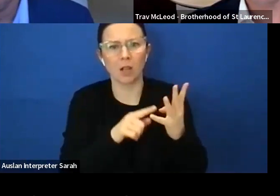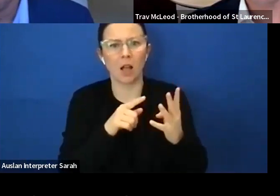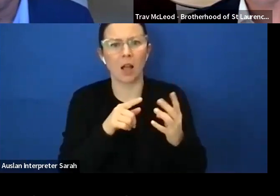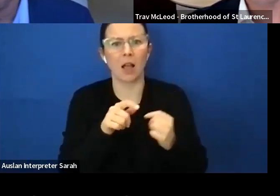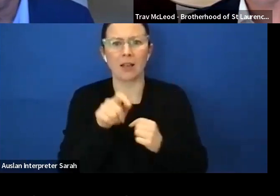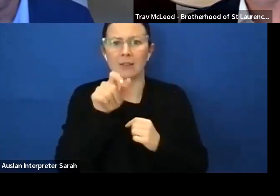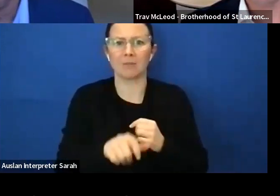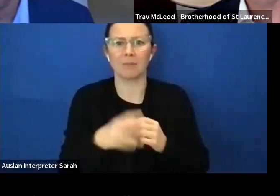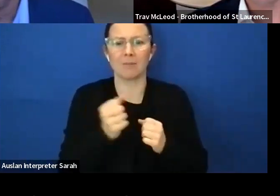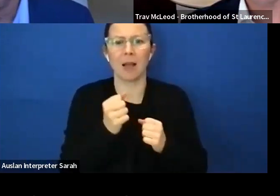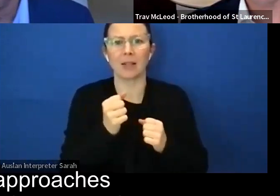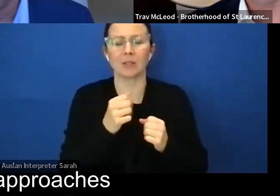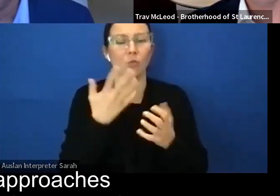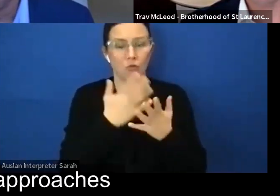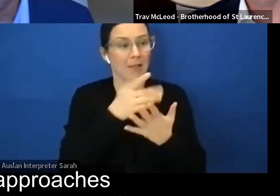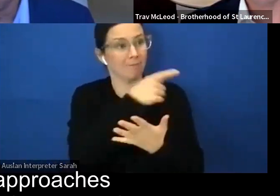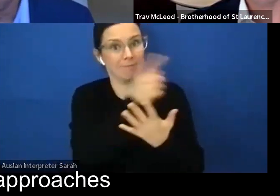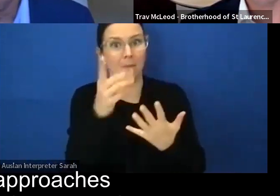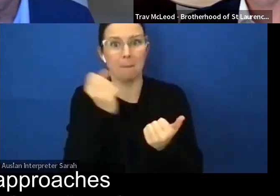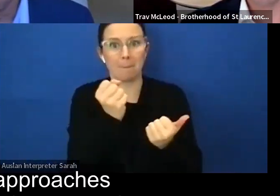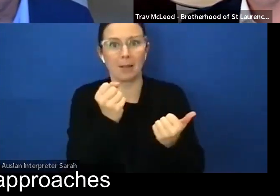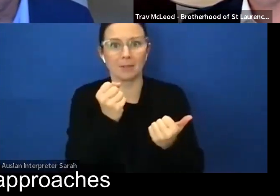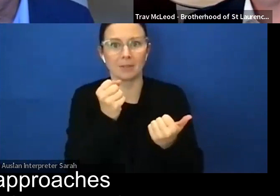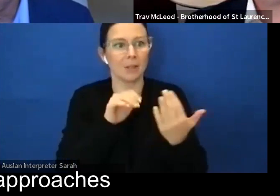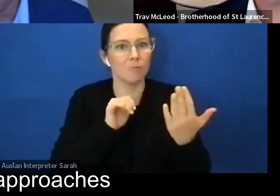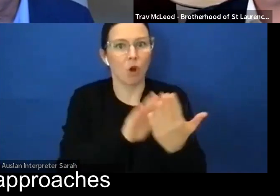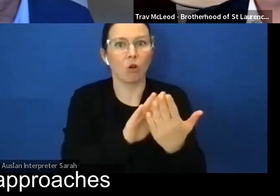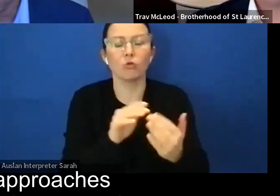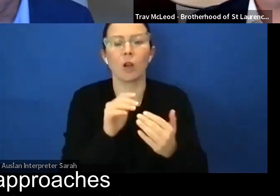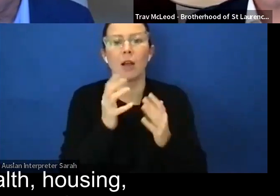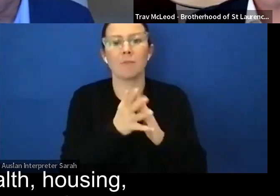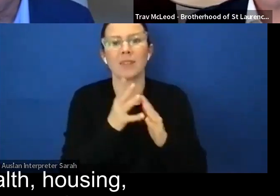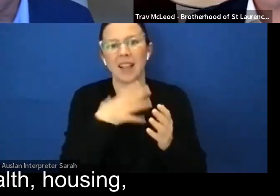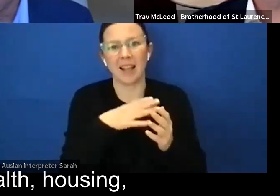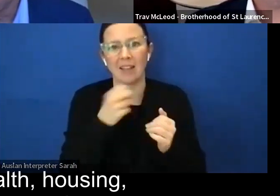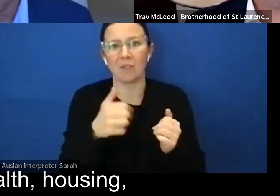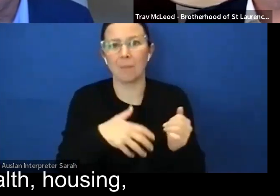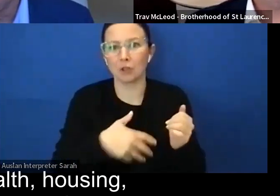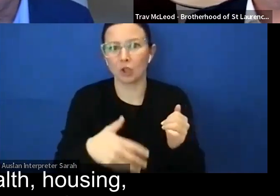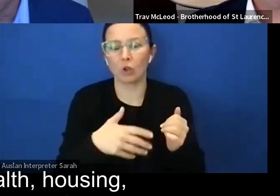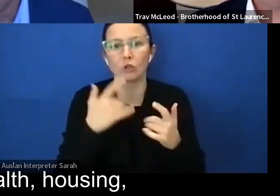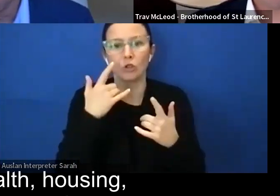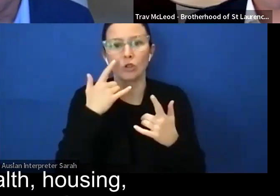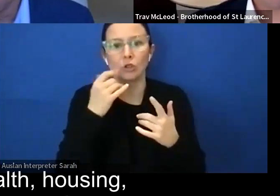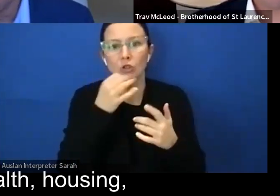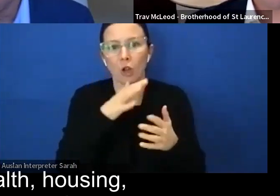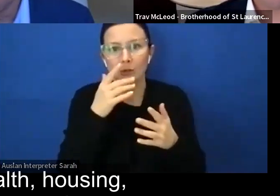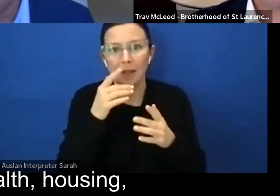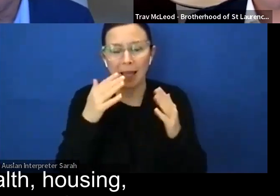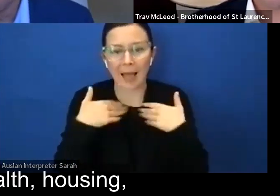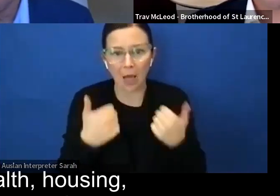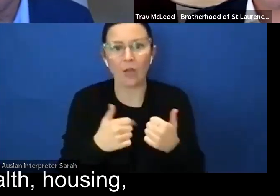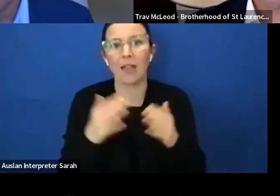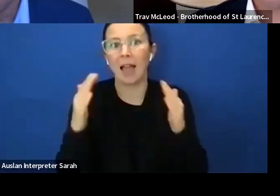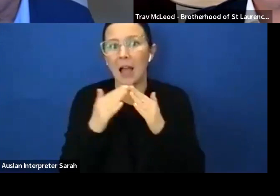It can't be a siloed approach. That those approaches need to include maternal and child health, housing, early education